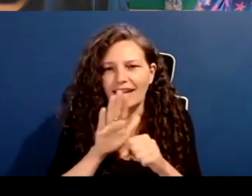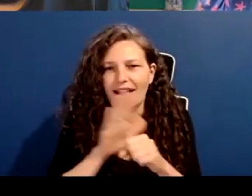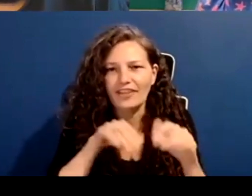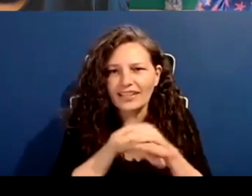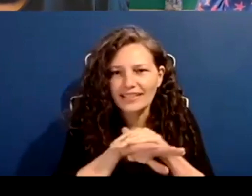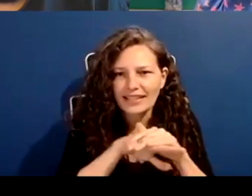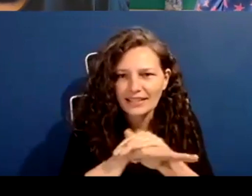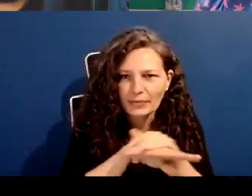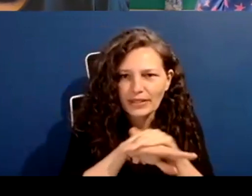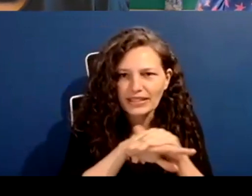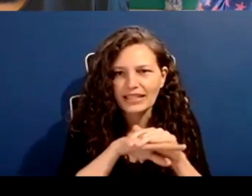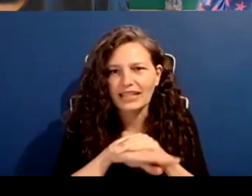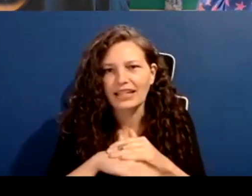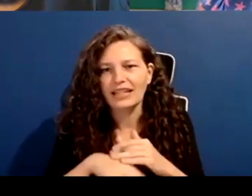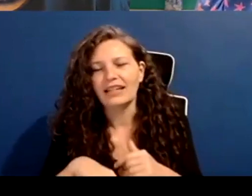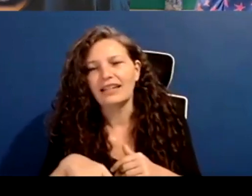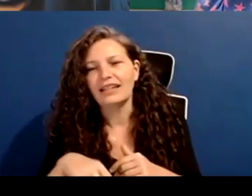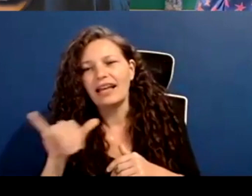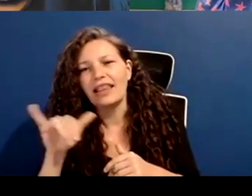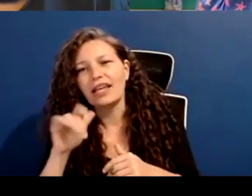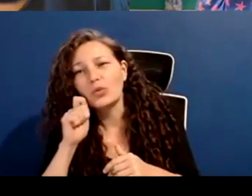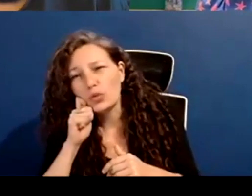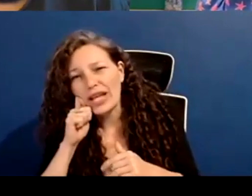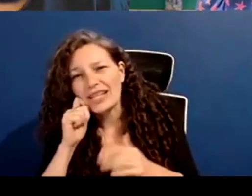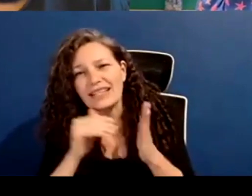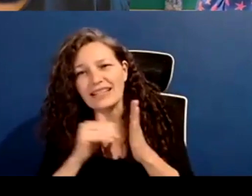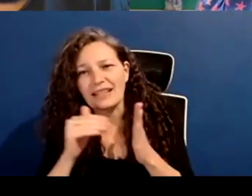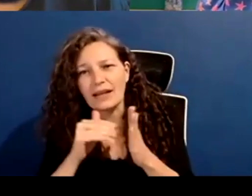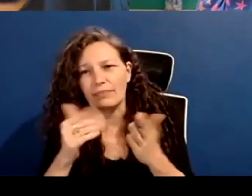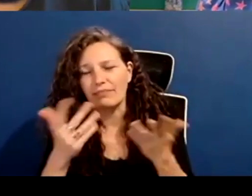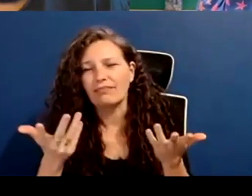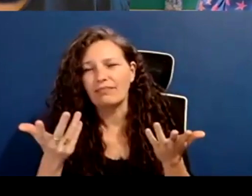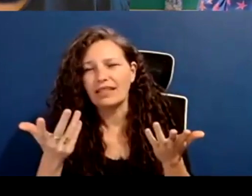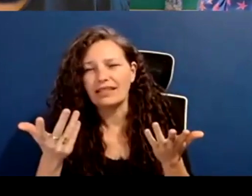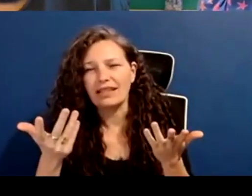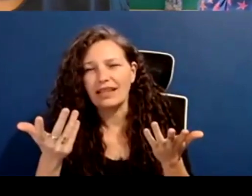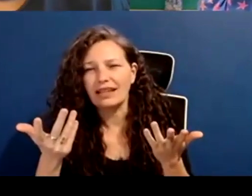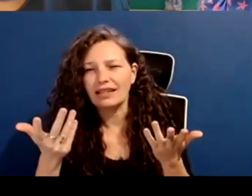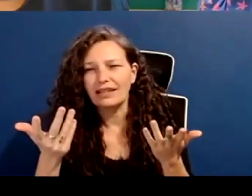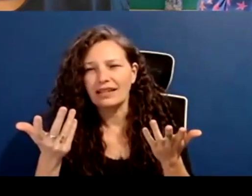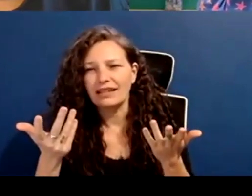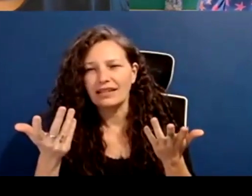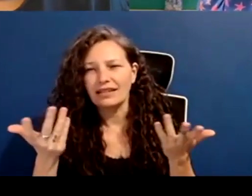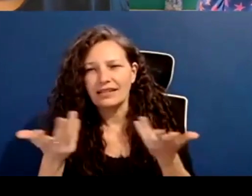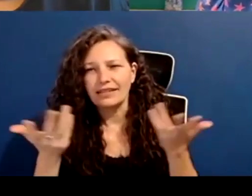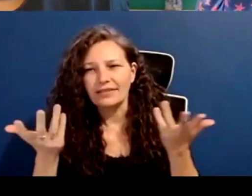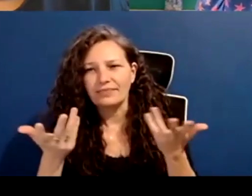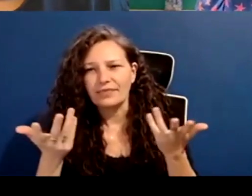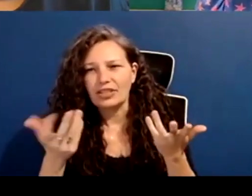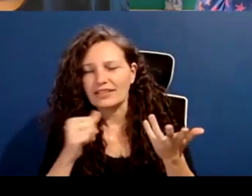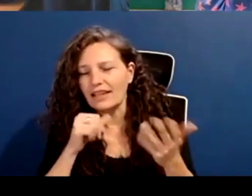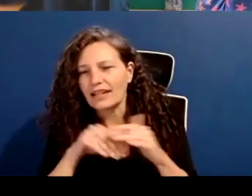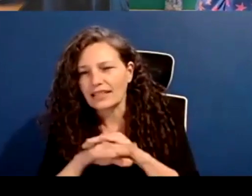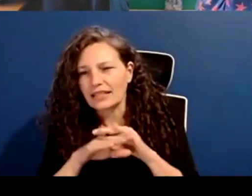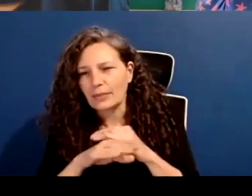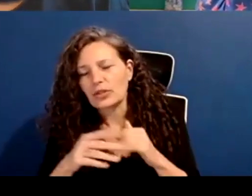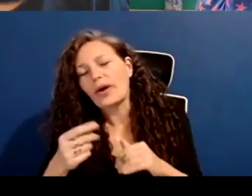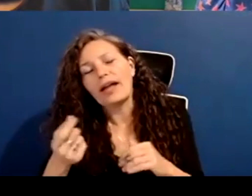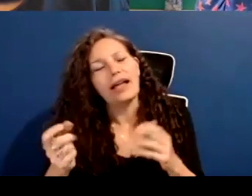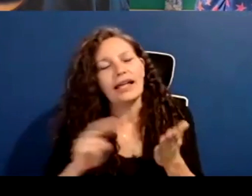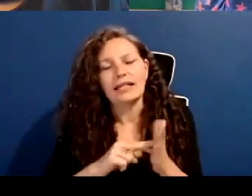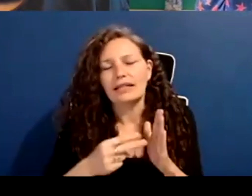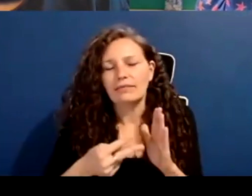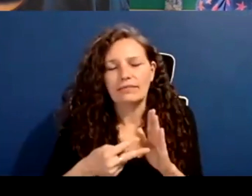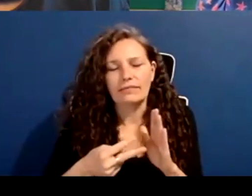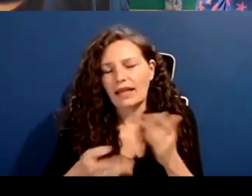connection with ableism and both ableism and racism. And so I've seen that text used a lot to